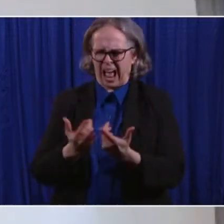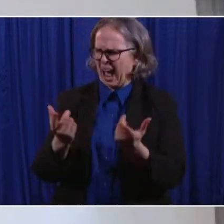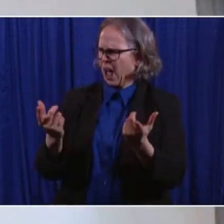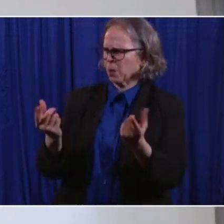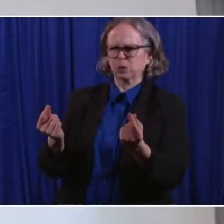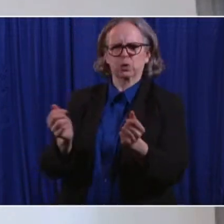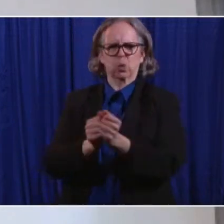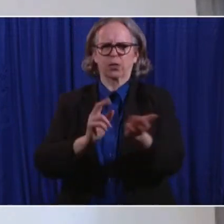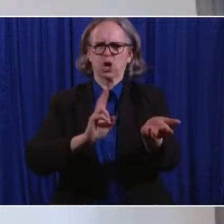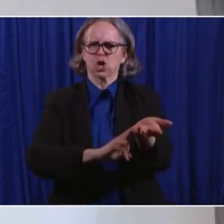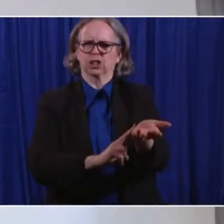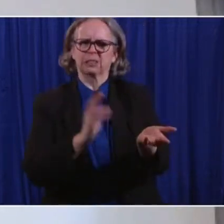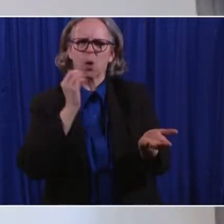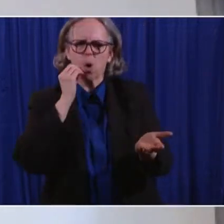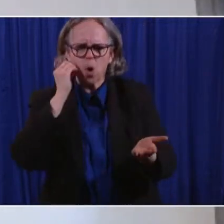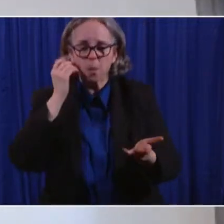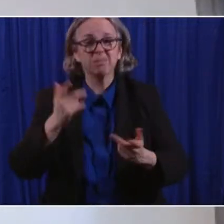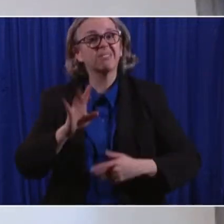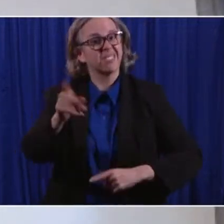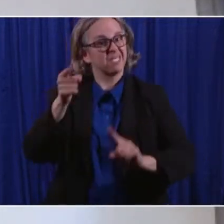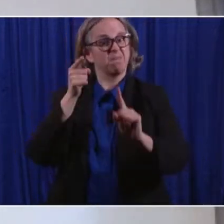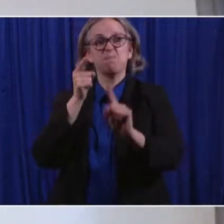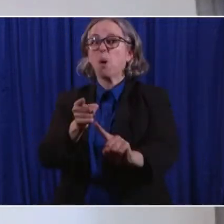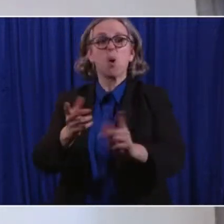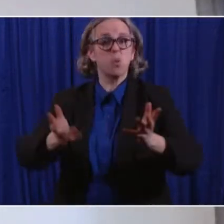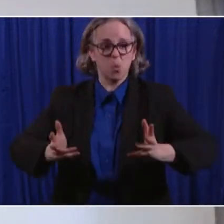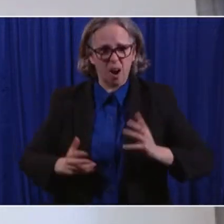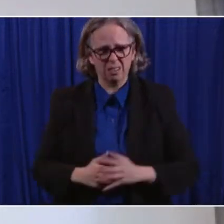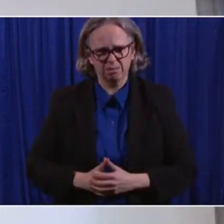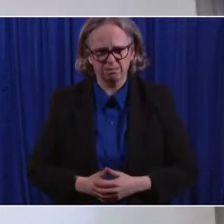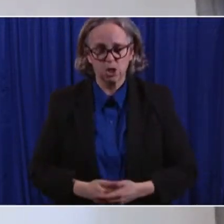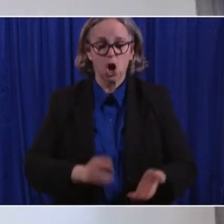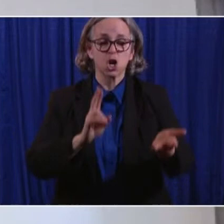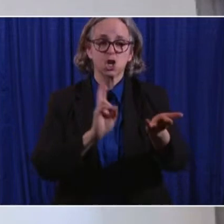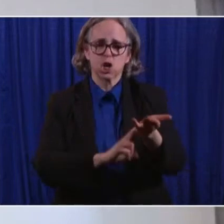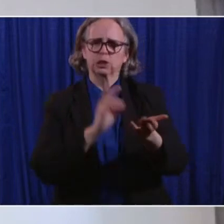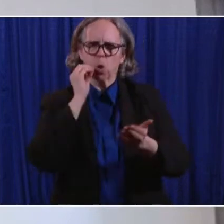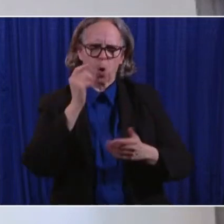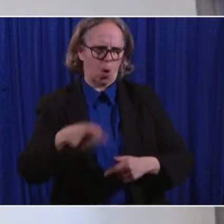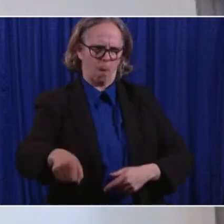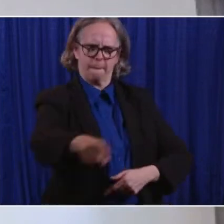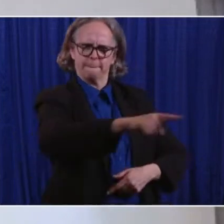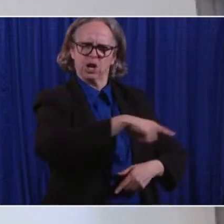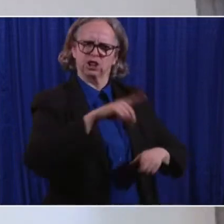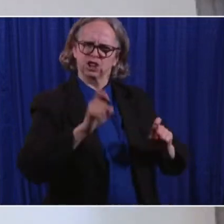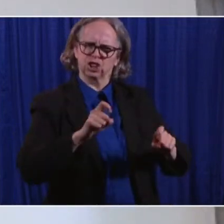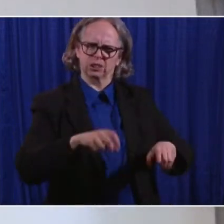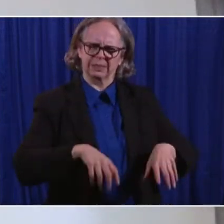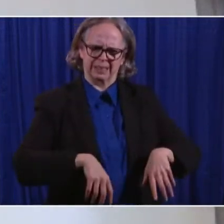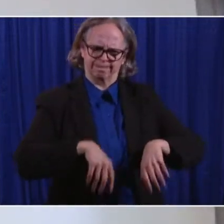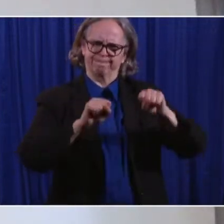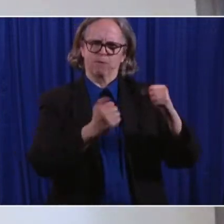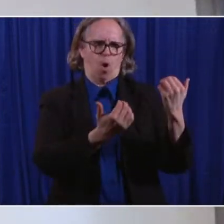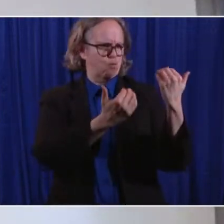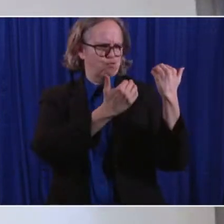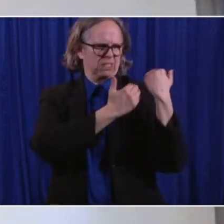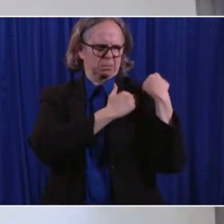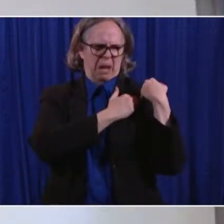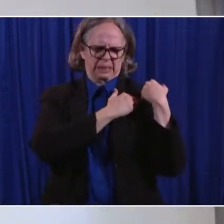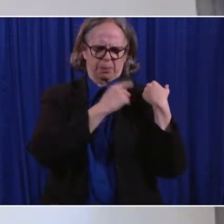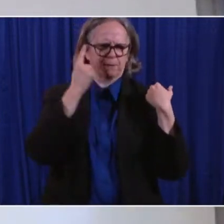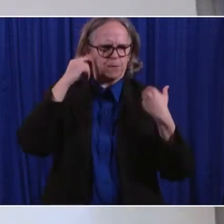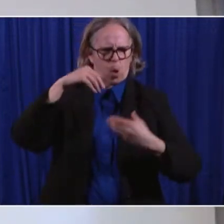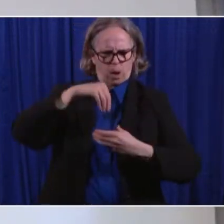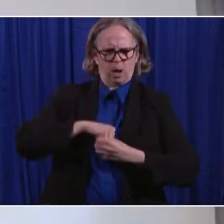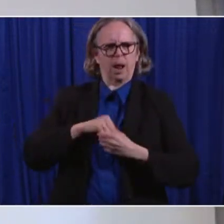facilities should allow responsible indoor visitation at all times for all residents, regardless of vaccination status